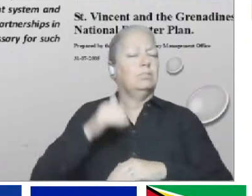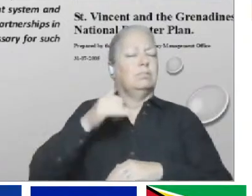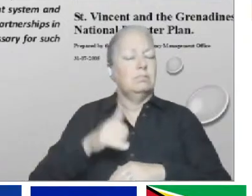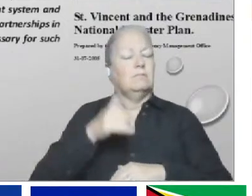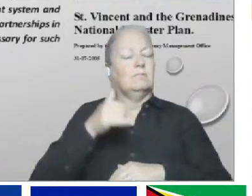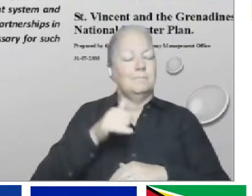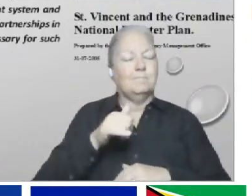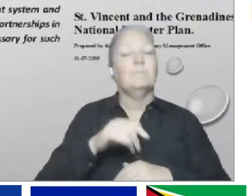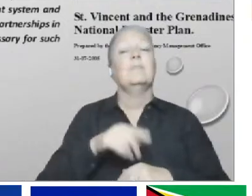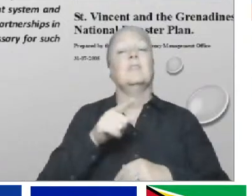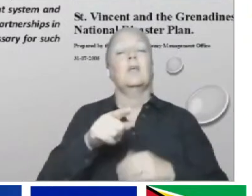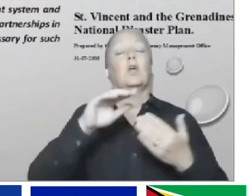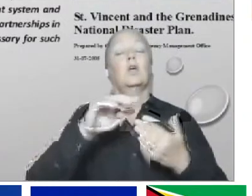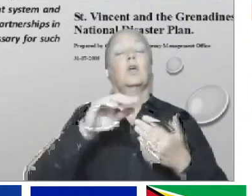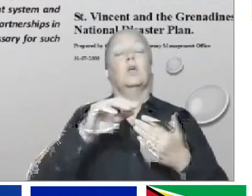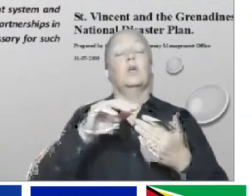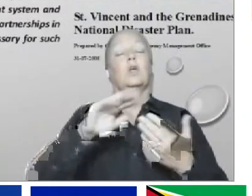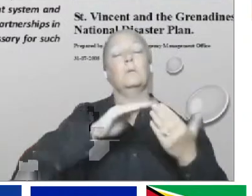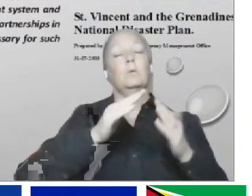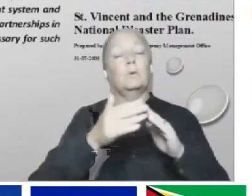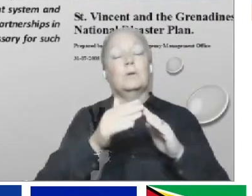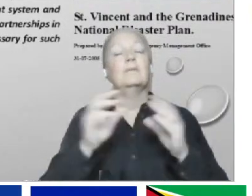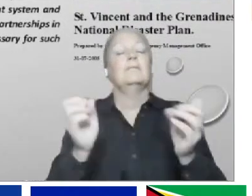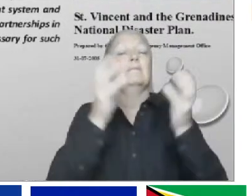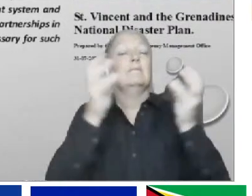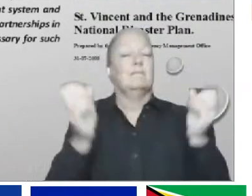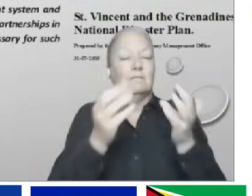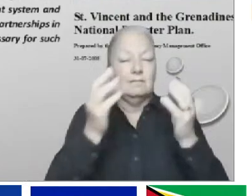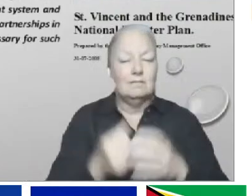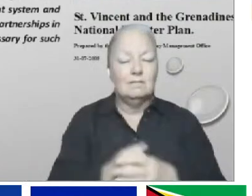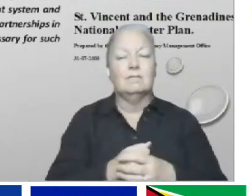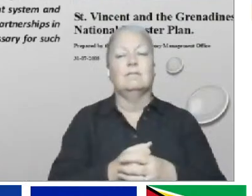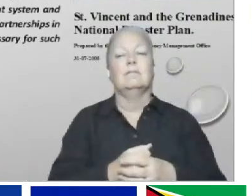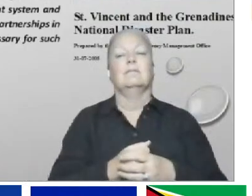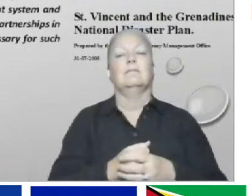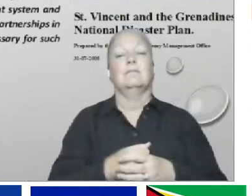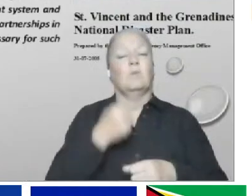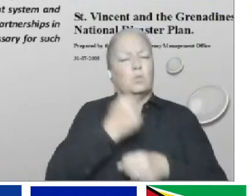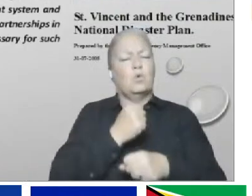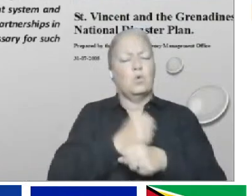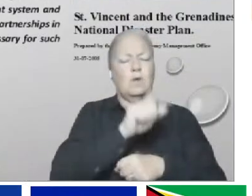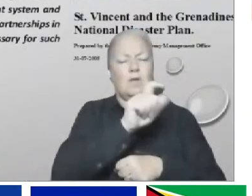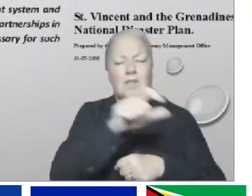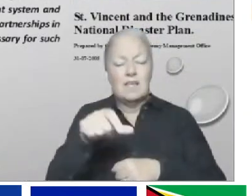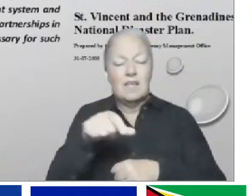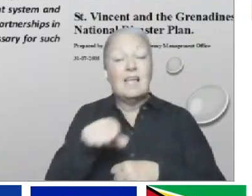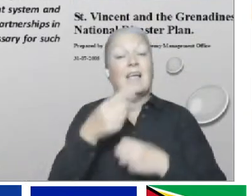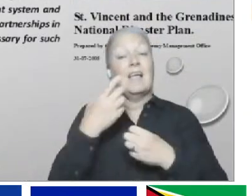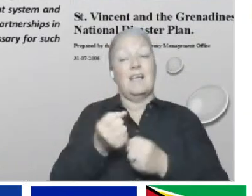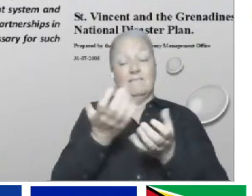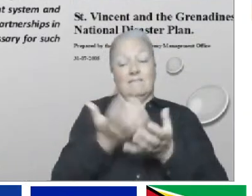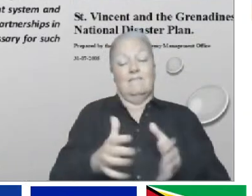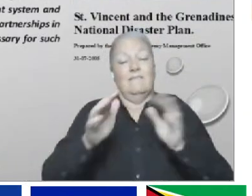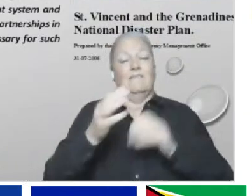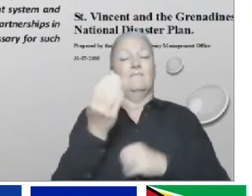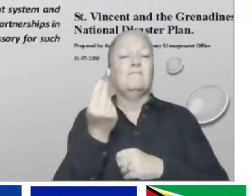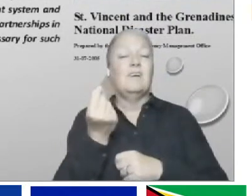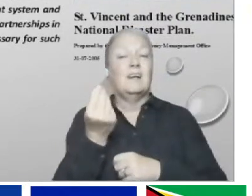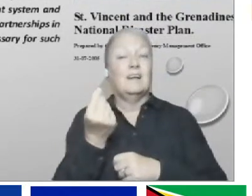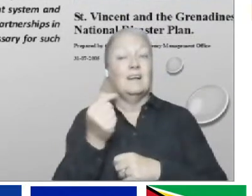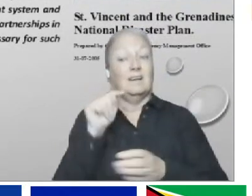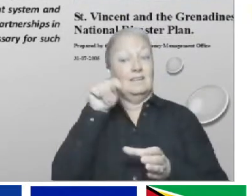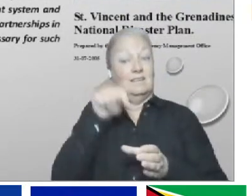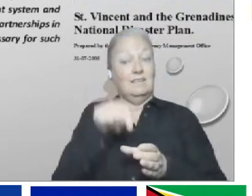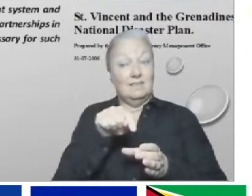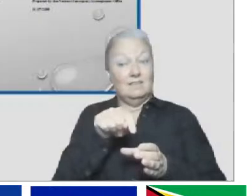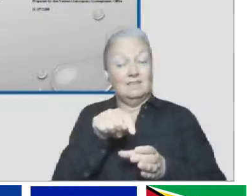responders. The government of St. Vincent had established a disaster fund locally resourced for taxes on hotels to facilitate